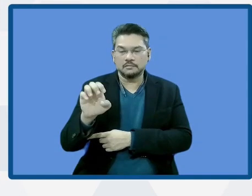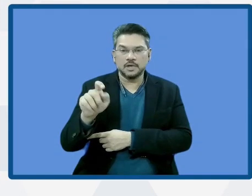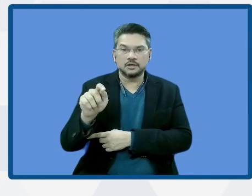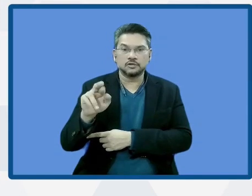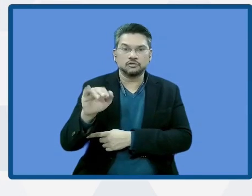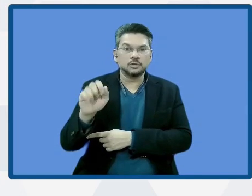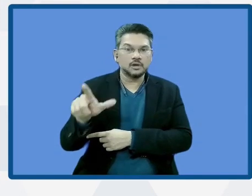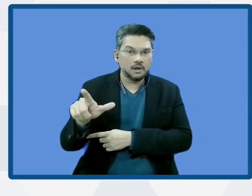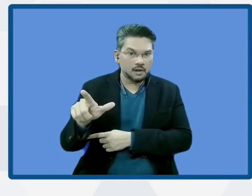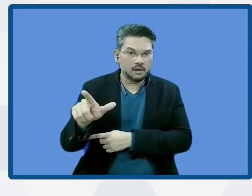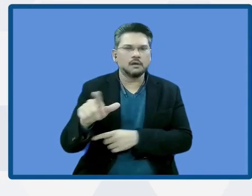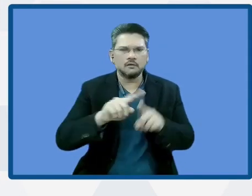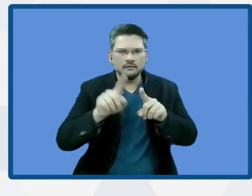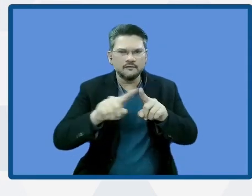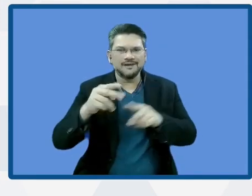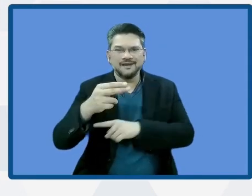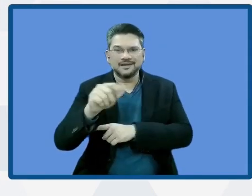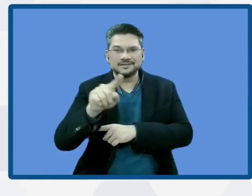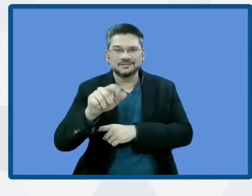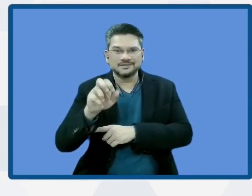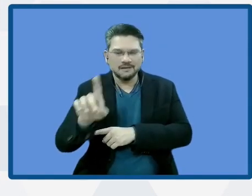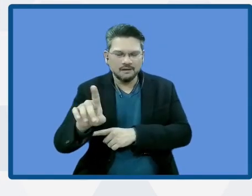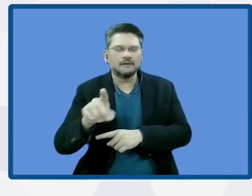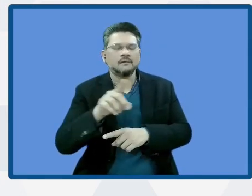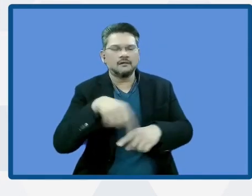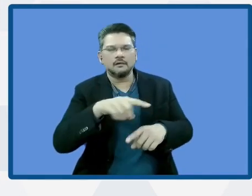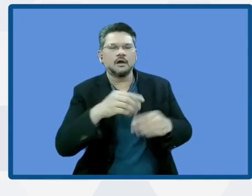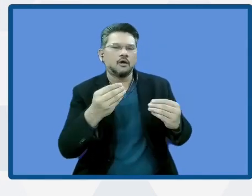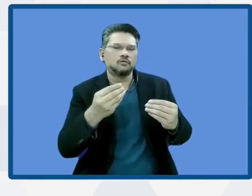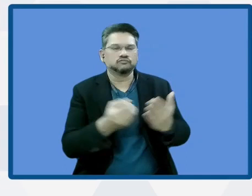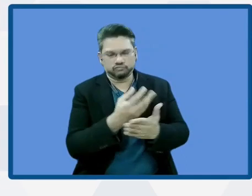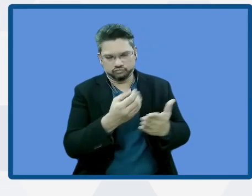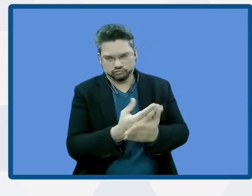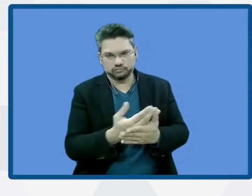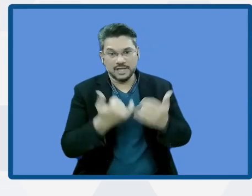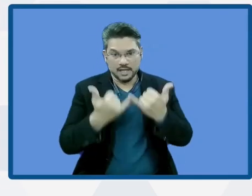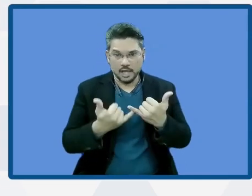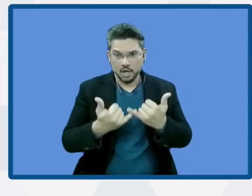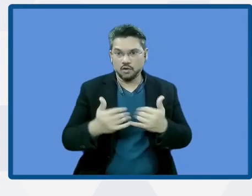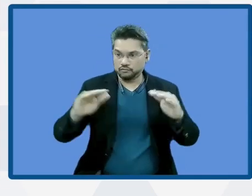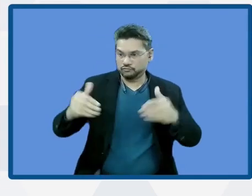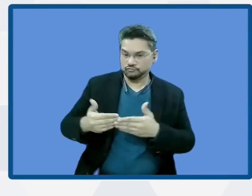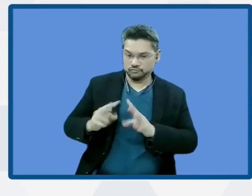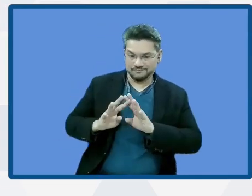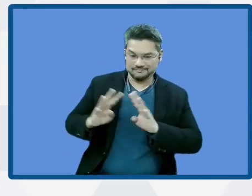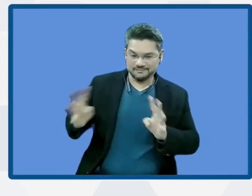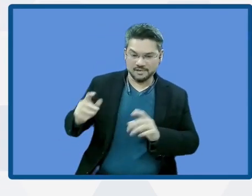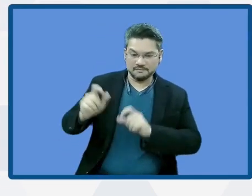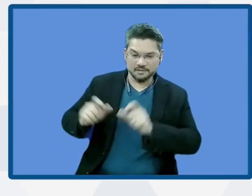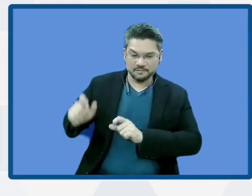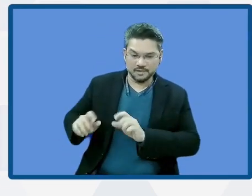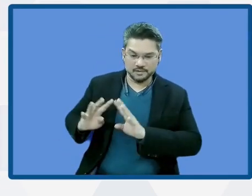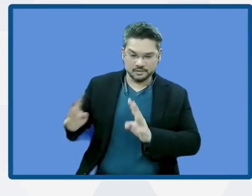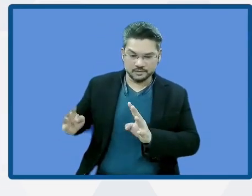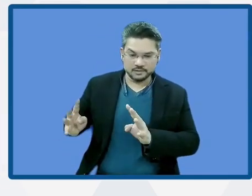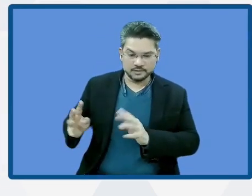of introducing our panel members. Alicia Cleraza, Regional Director for